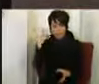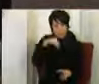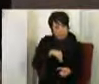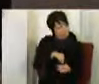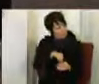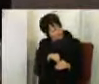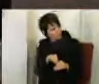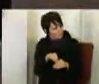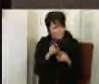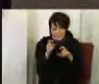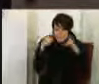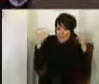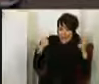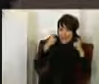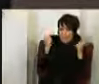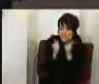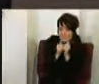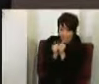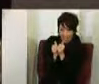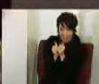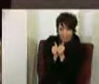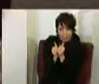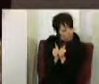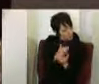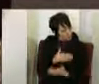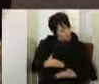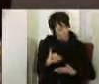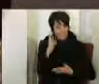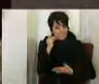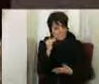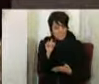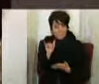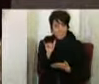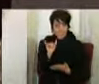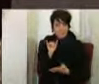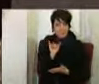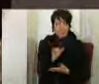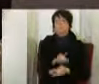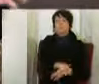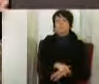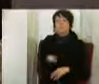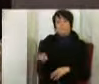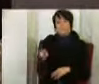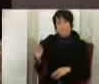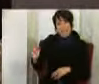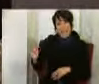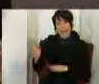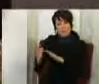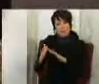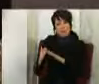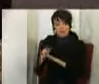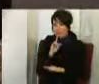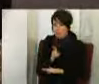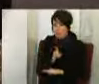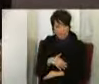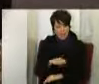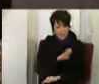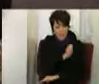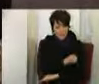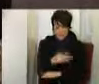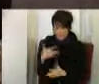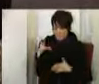we all get to celebrate and we all get to be a part of that. And I'm sure in Nazareth there was some great energy around this marriage that's going to